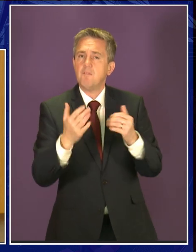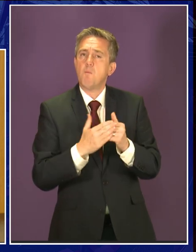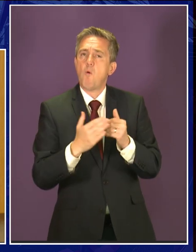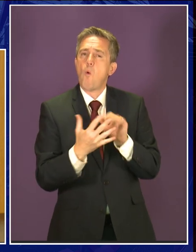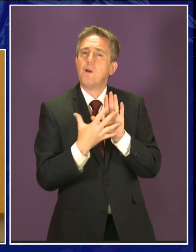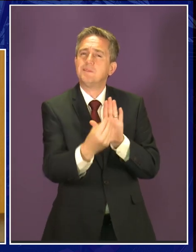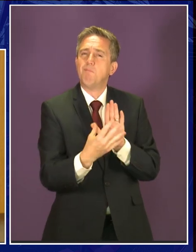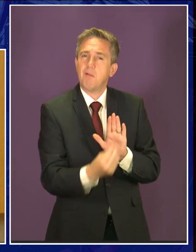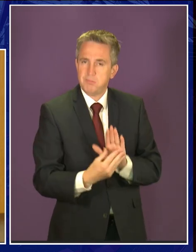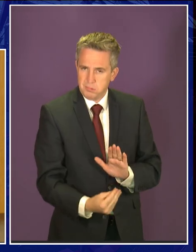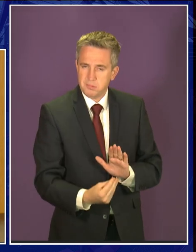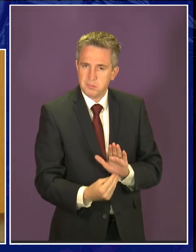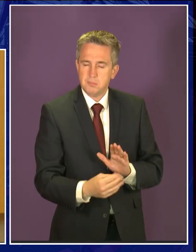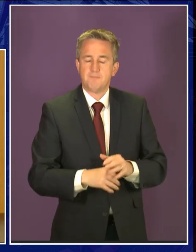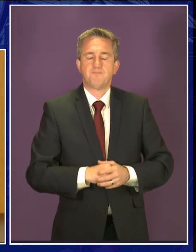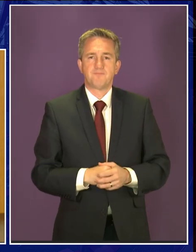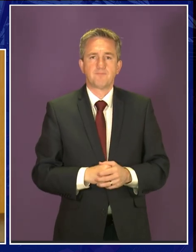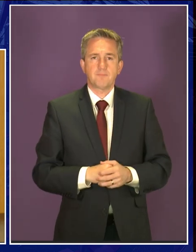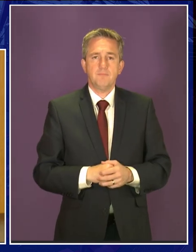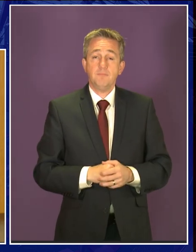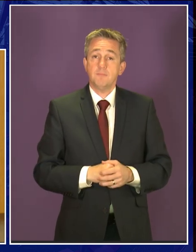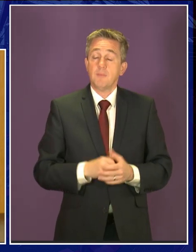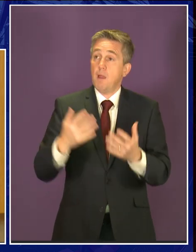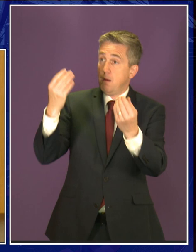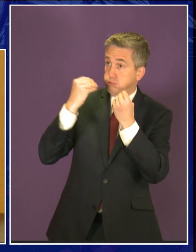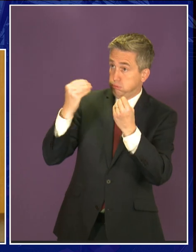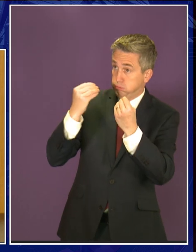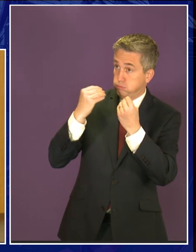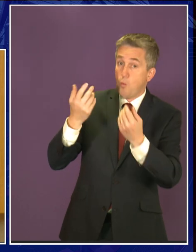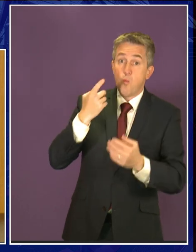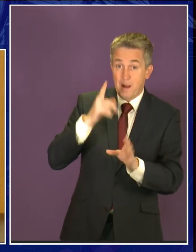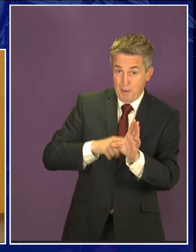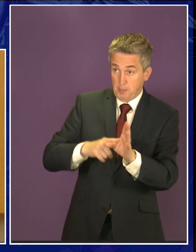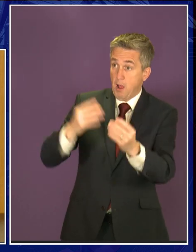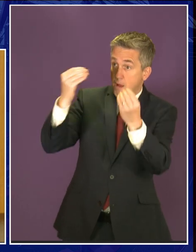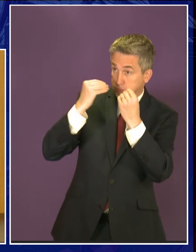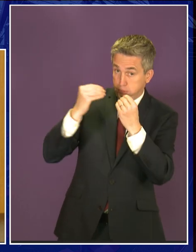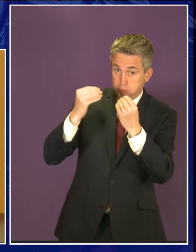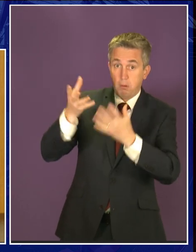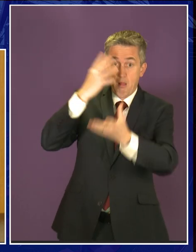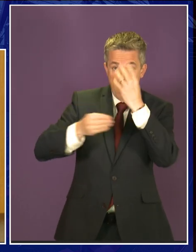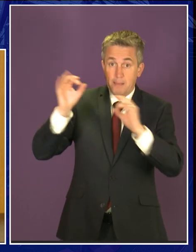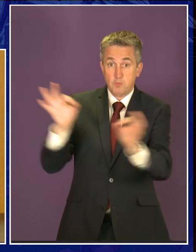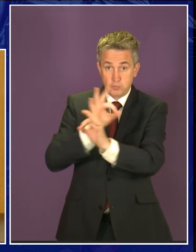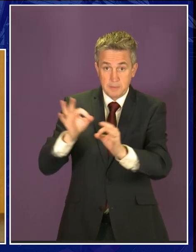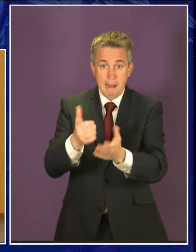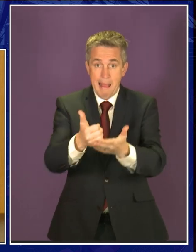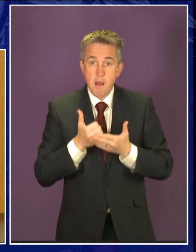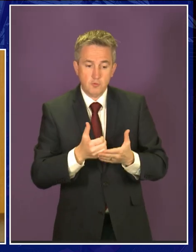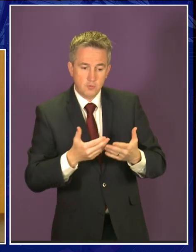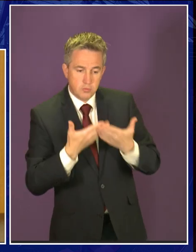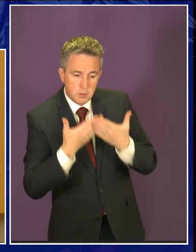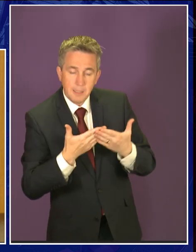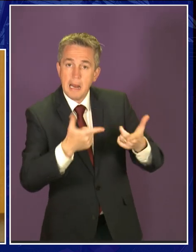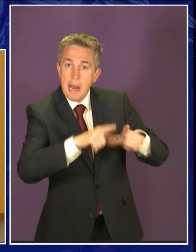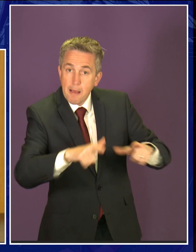examples. We have strong evidence that music training in childhood facilitates language learning, reading